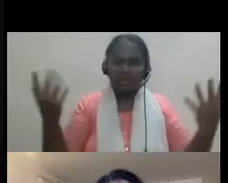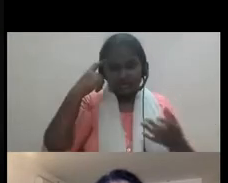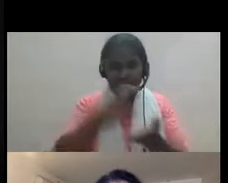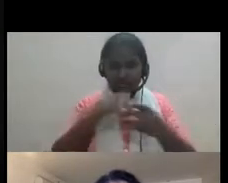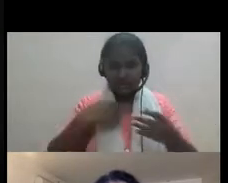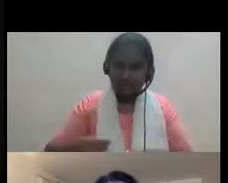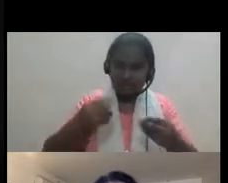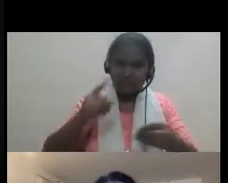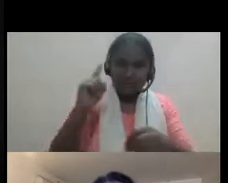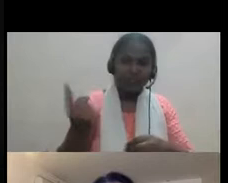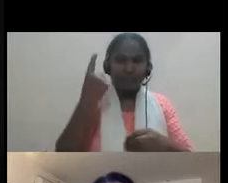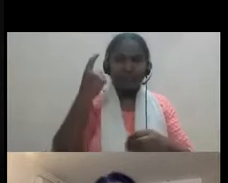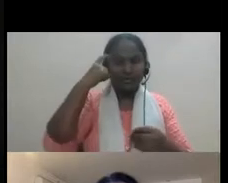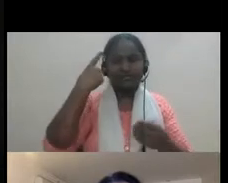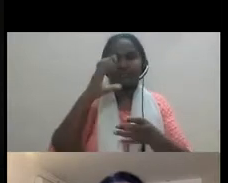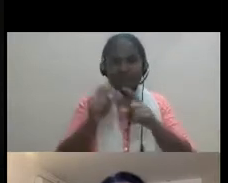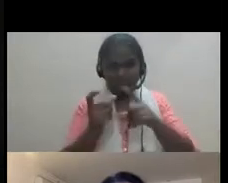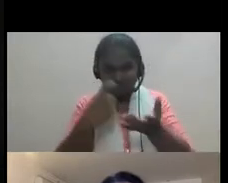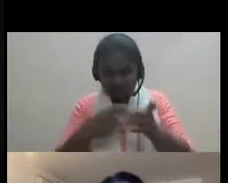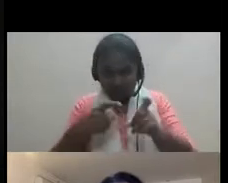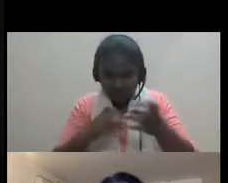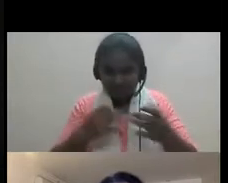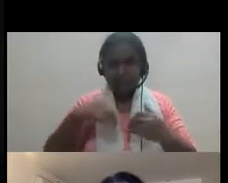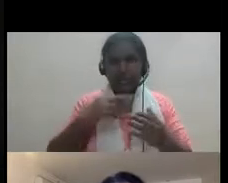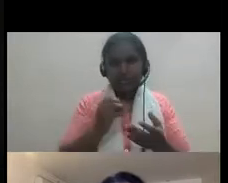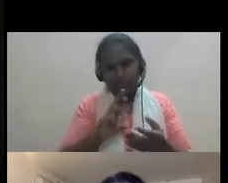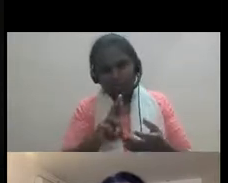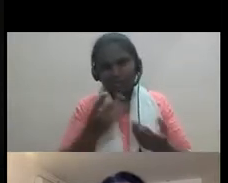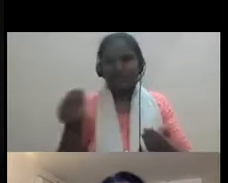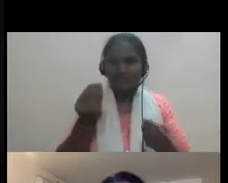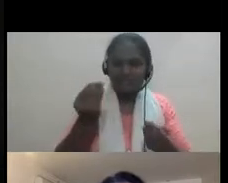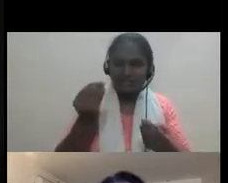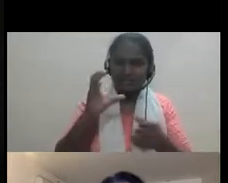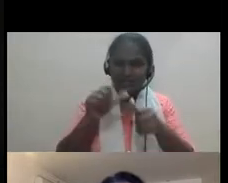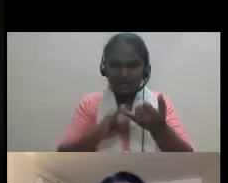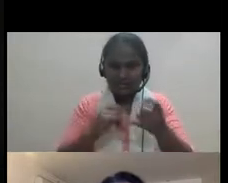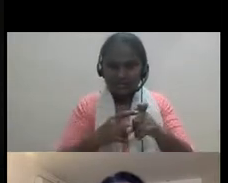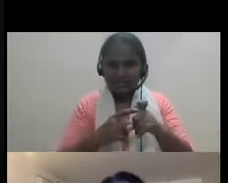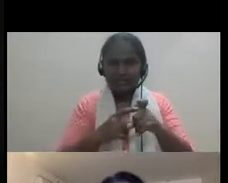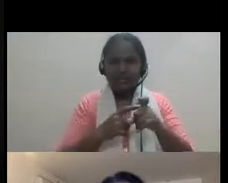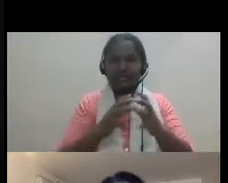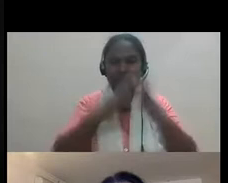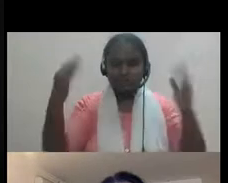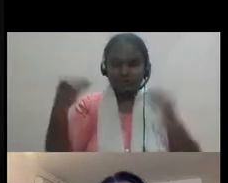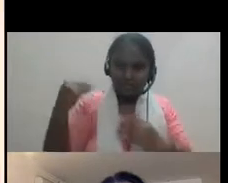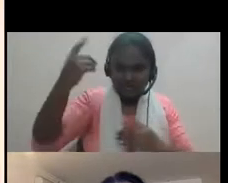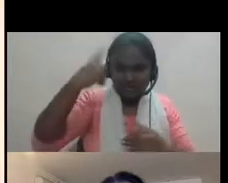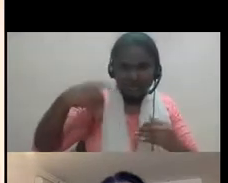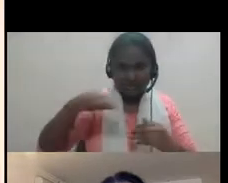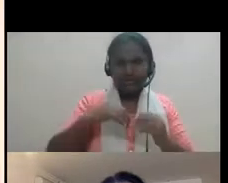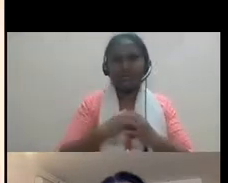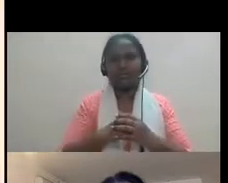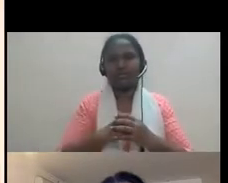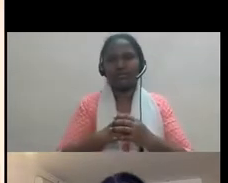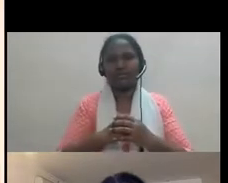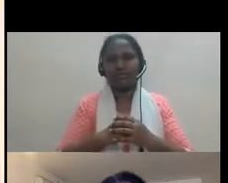artists, their first mid-career retrospective, or in some cases for more elderly artists with